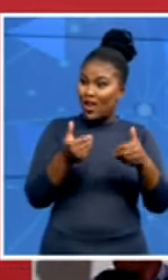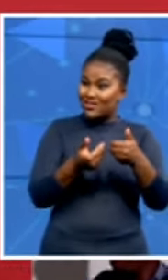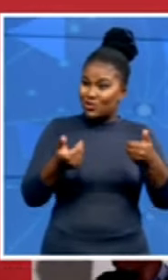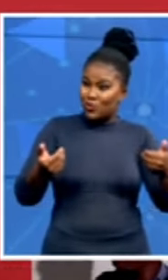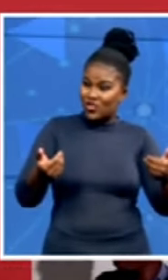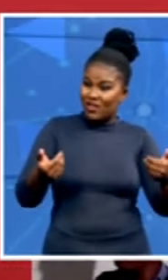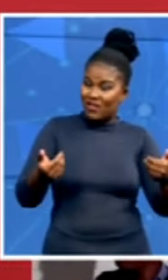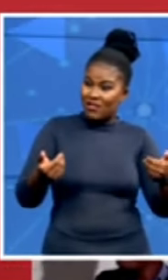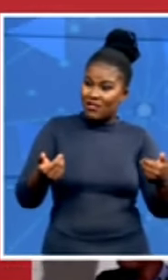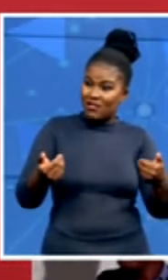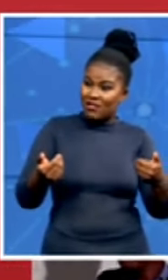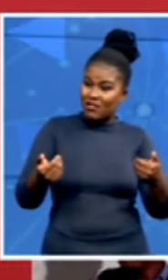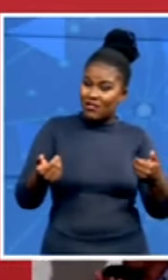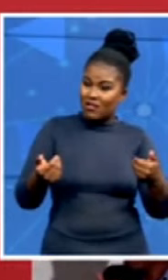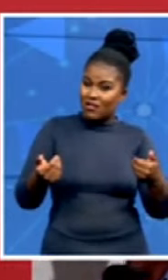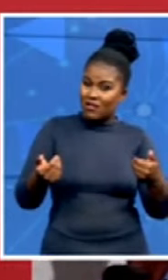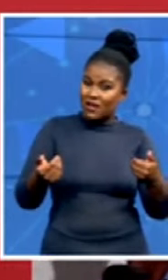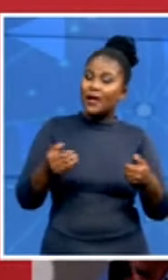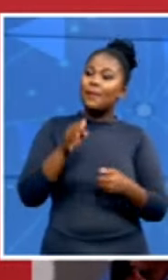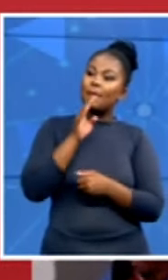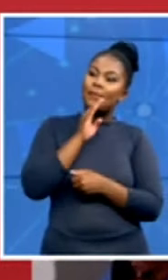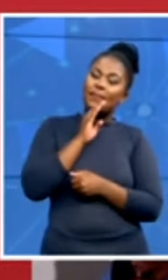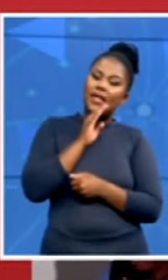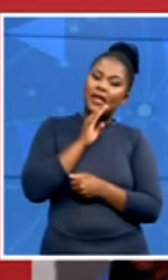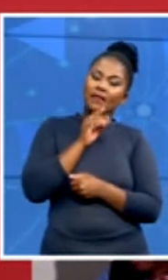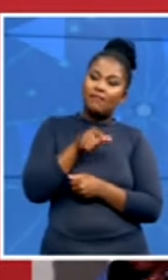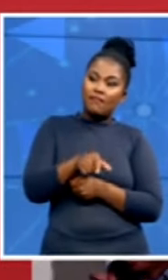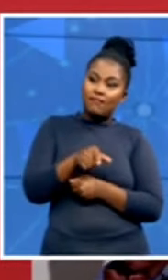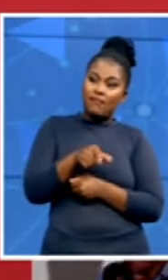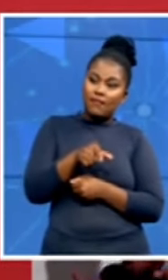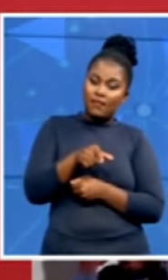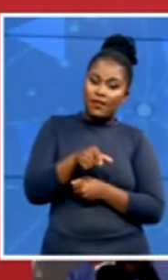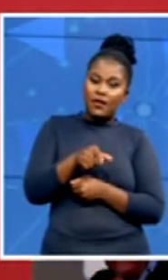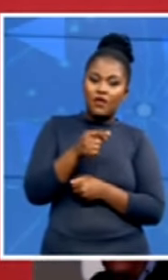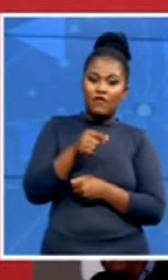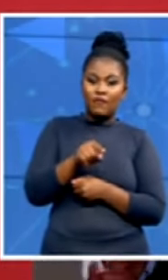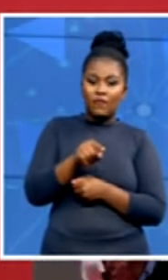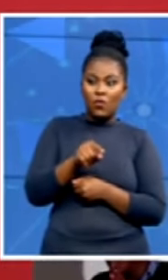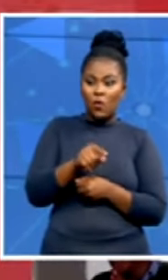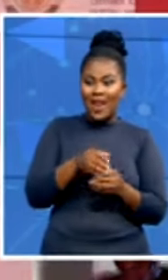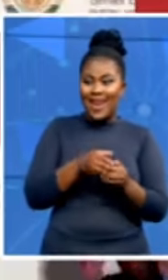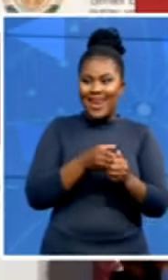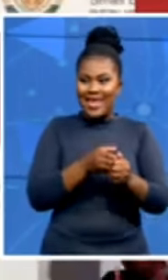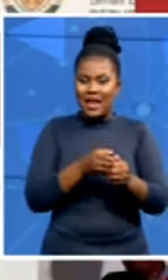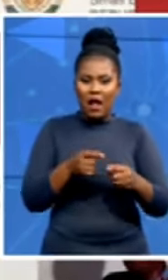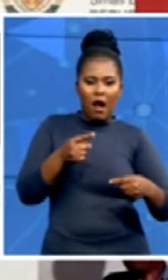which in turn could be a key driver for conflict and insecurity in the country?